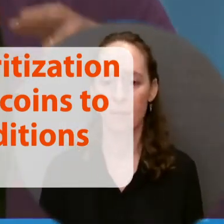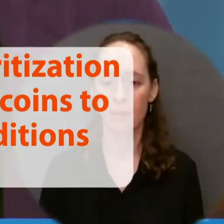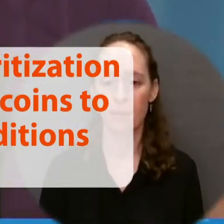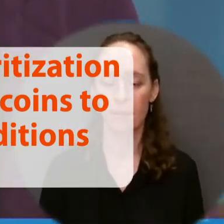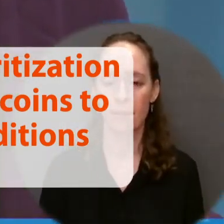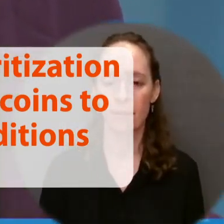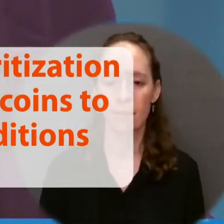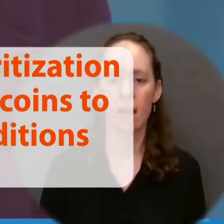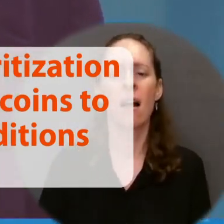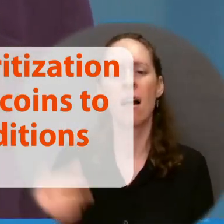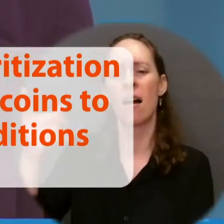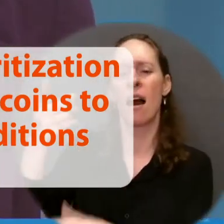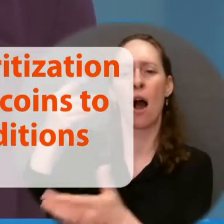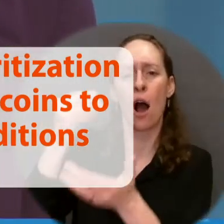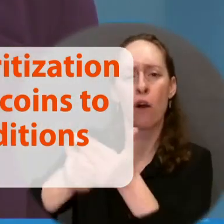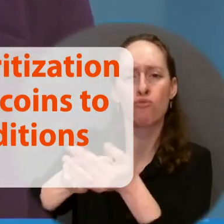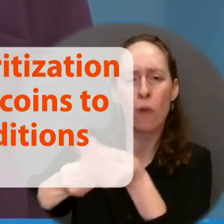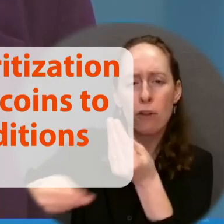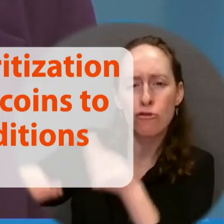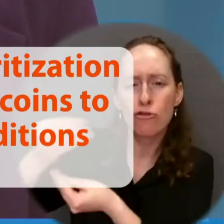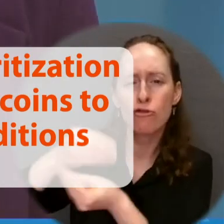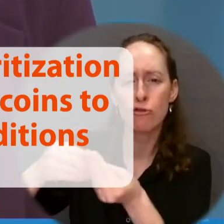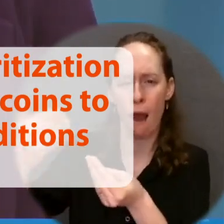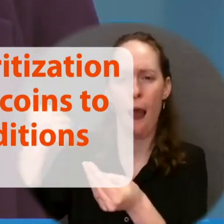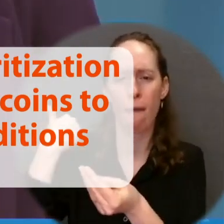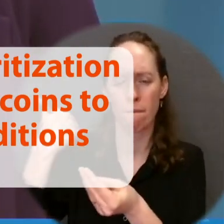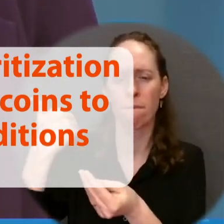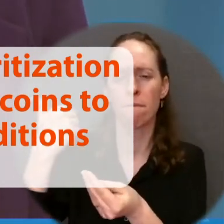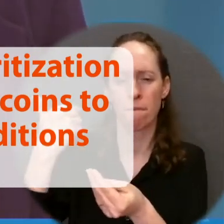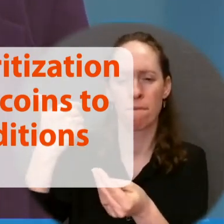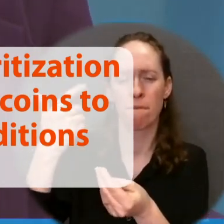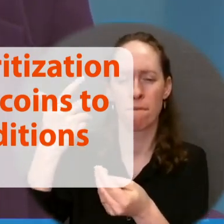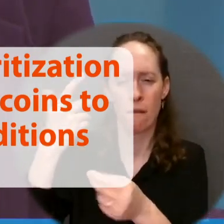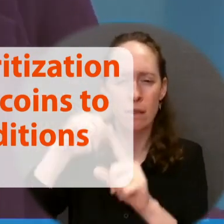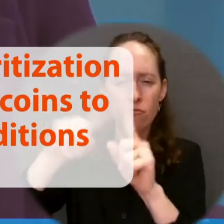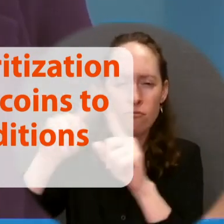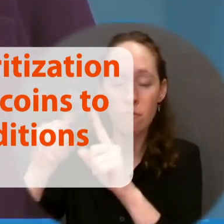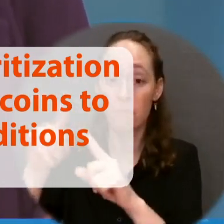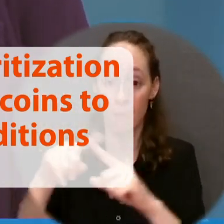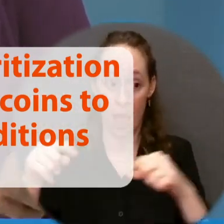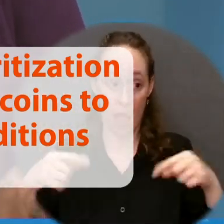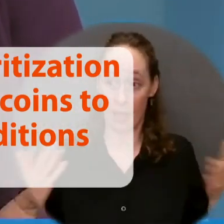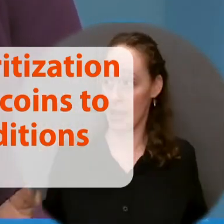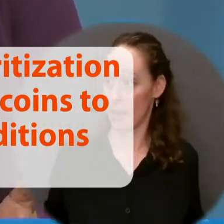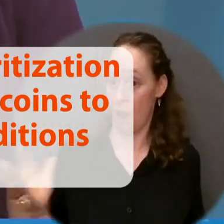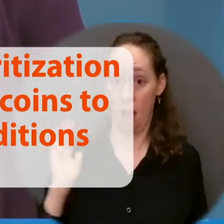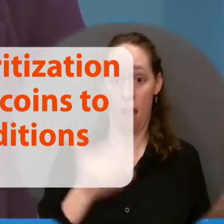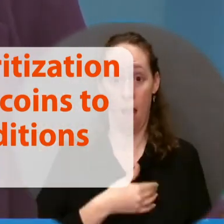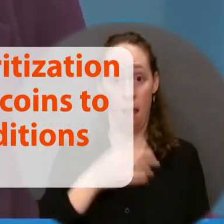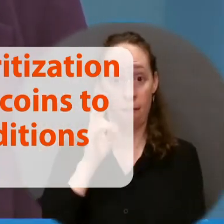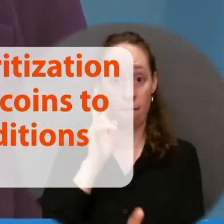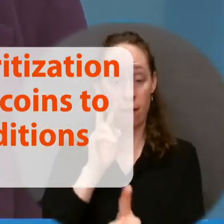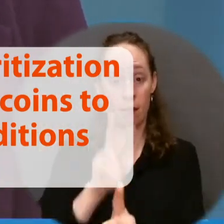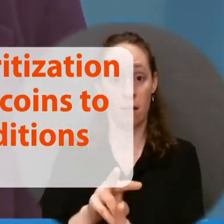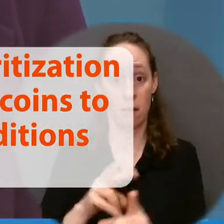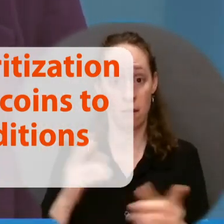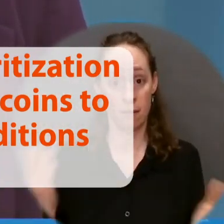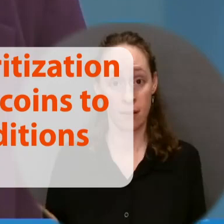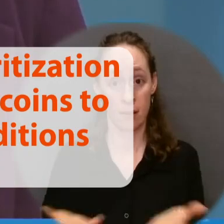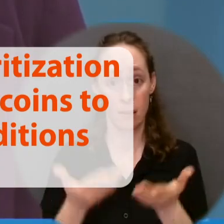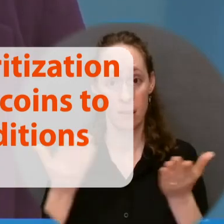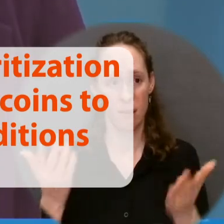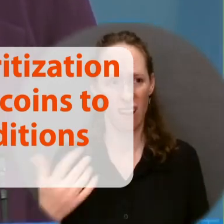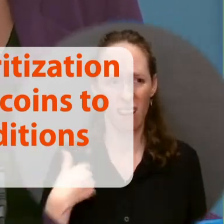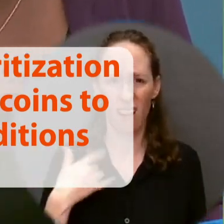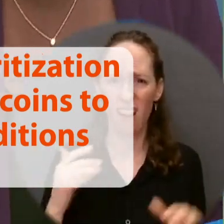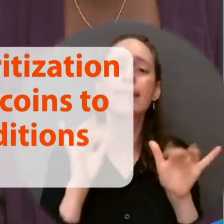and answers on, so I'm not going to comment there. I think we've been very clear. I think we've been very clear from here that this should be done